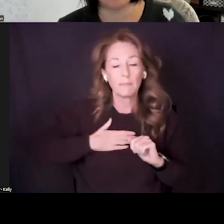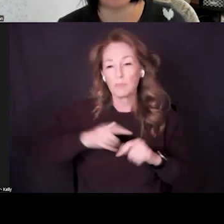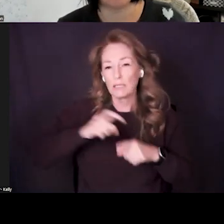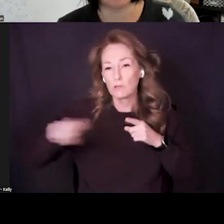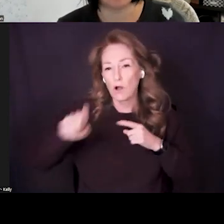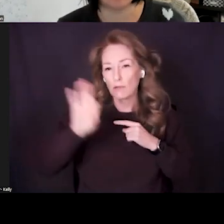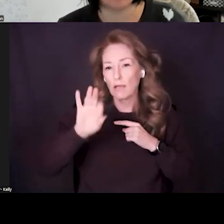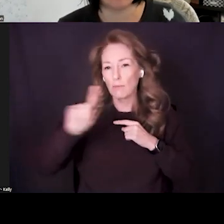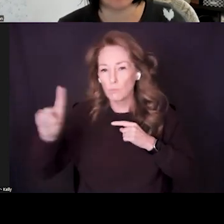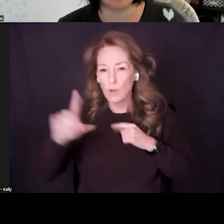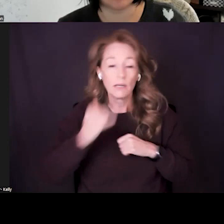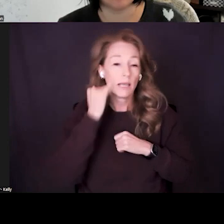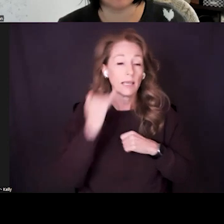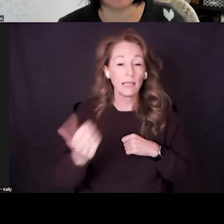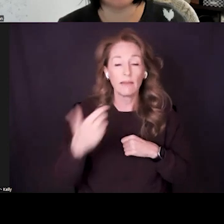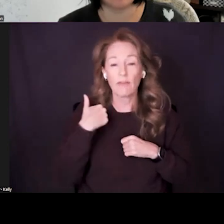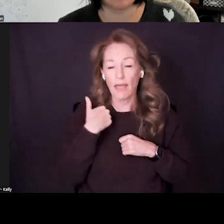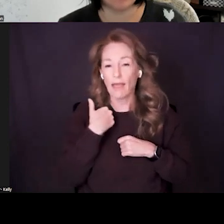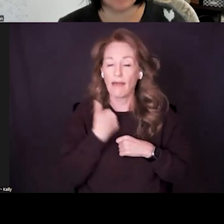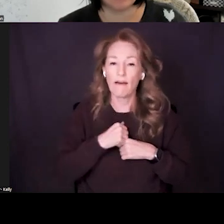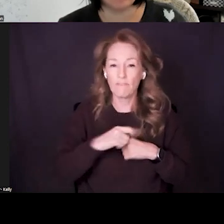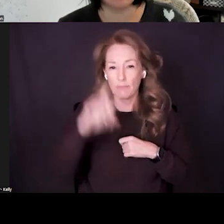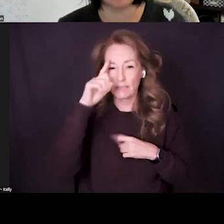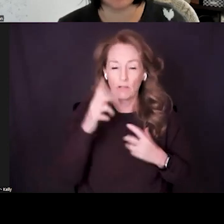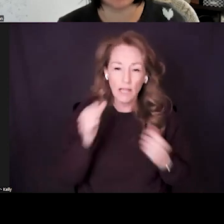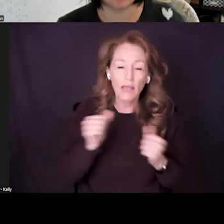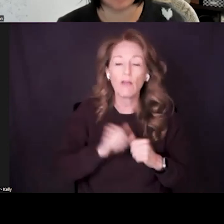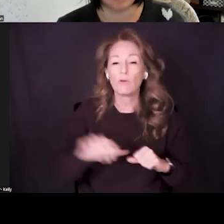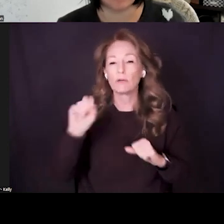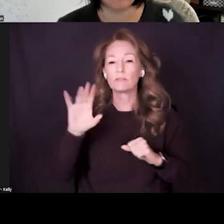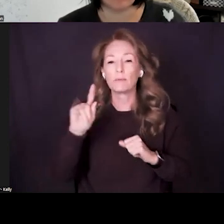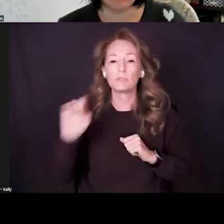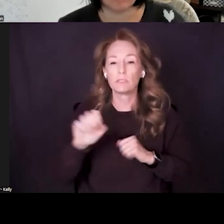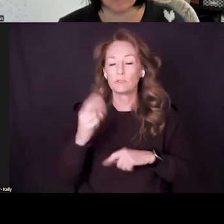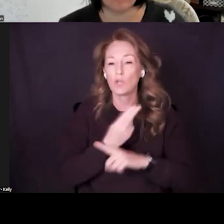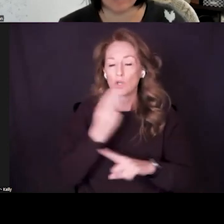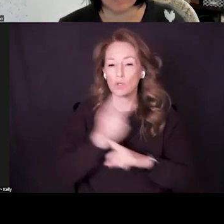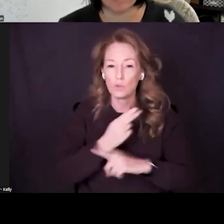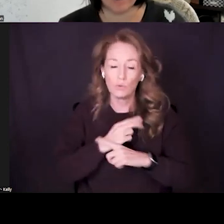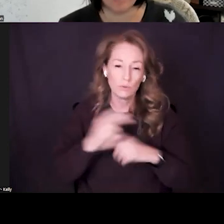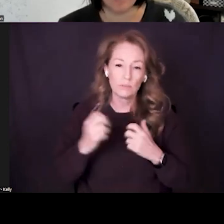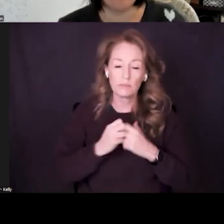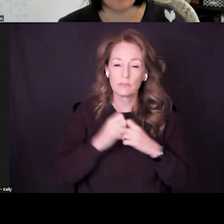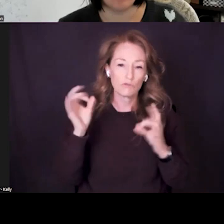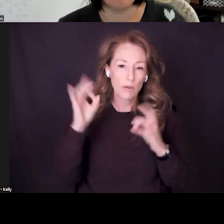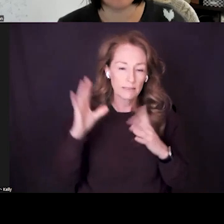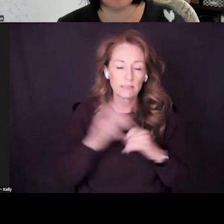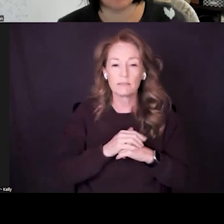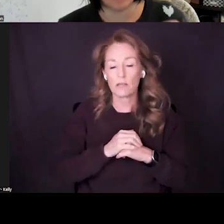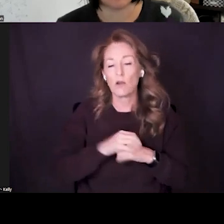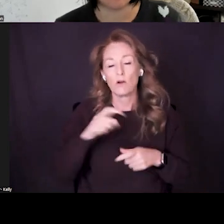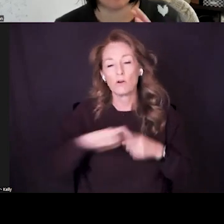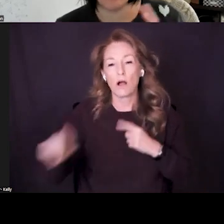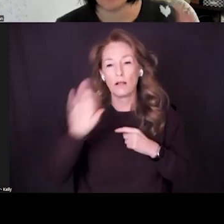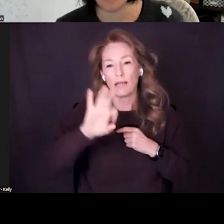mental health or substance use emergency, to dial 988 or text 988 for the suicide and crisis line. We always